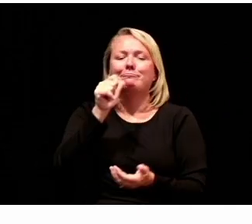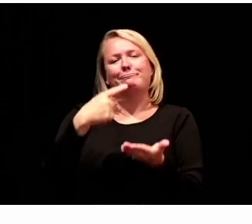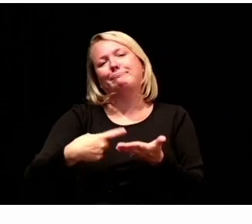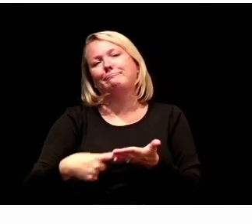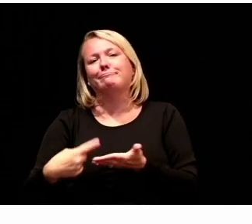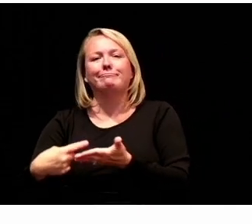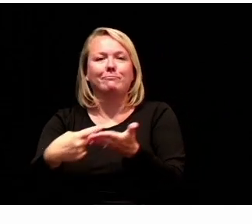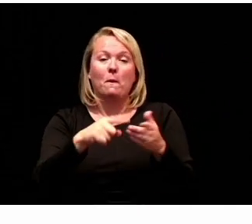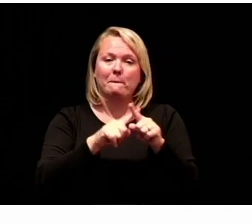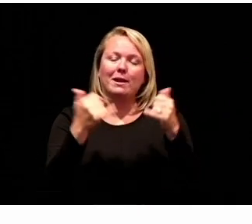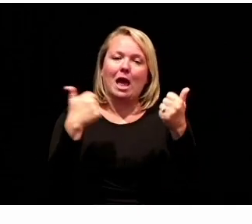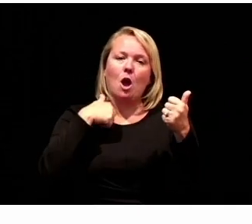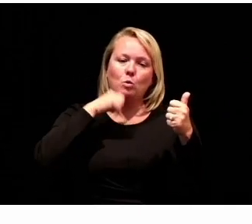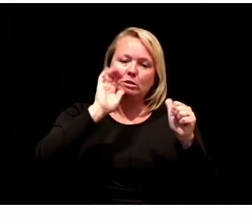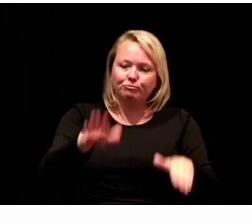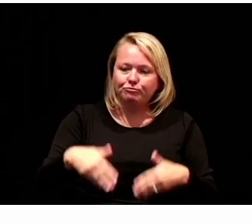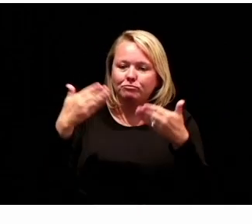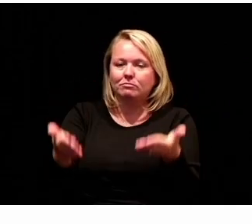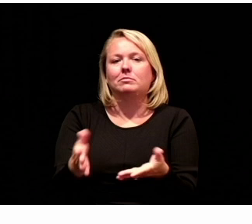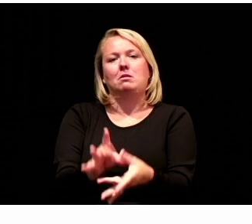of mental or other disabilities,